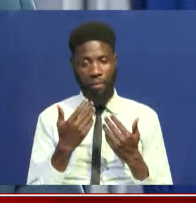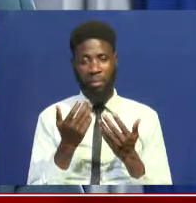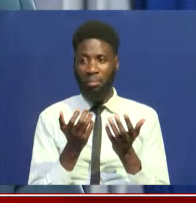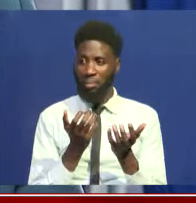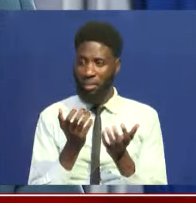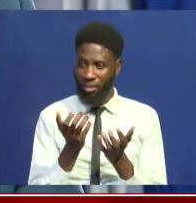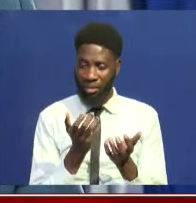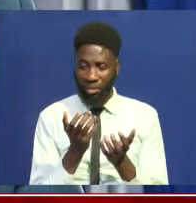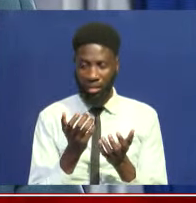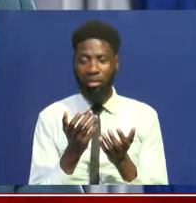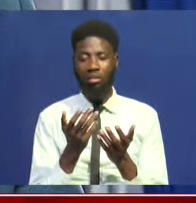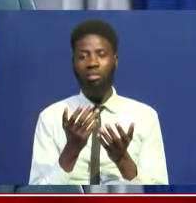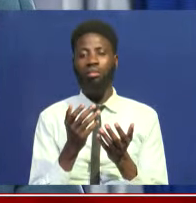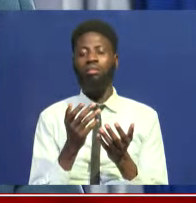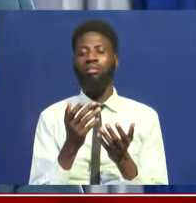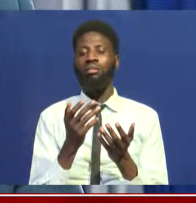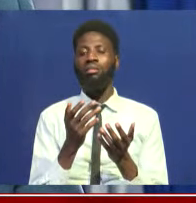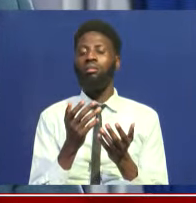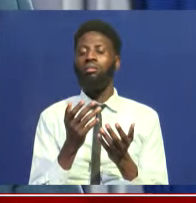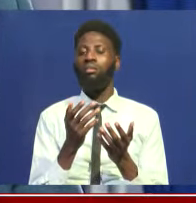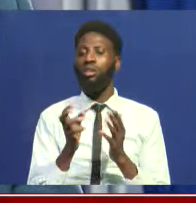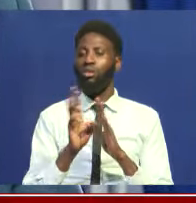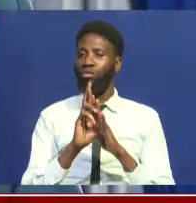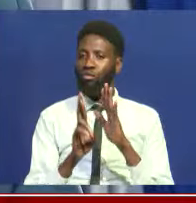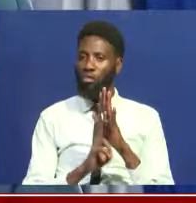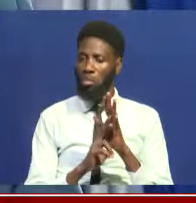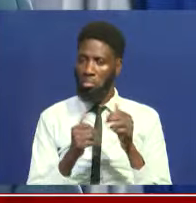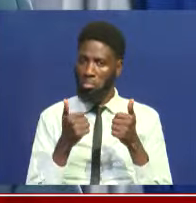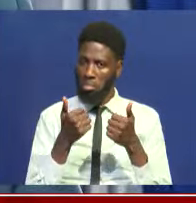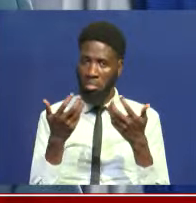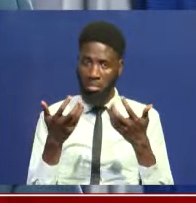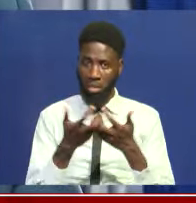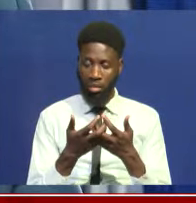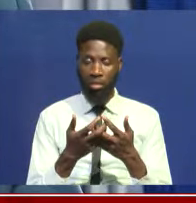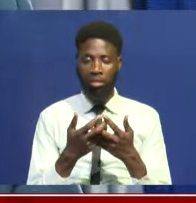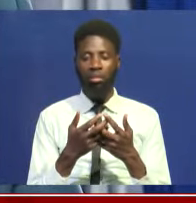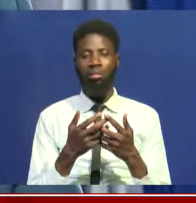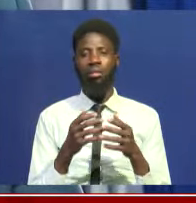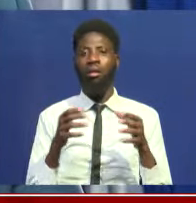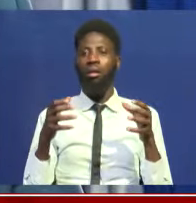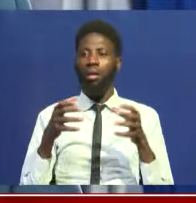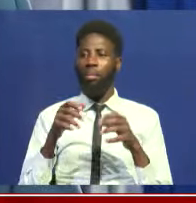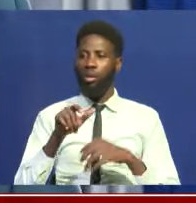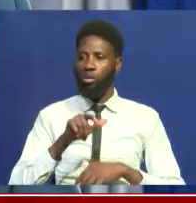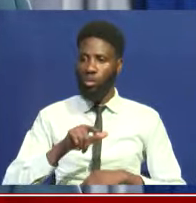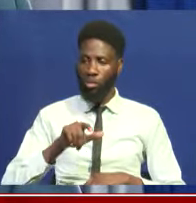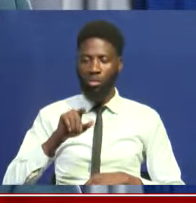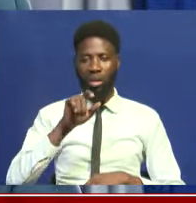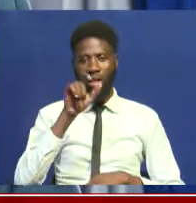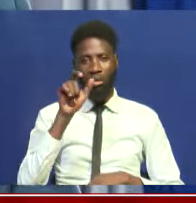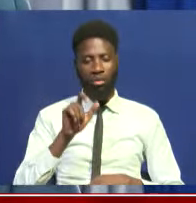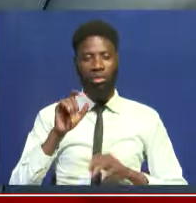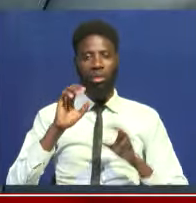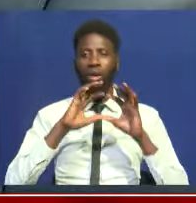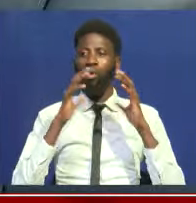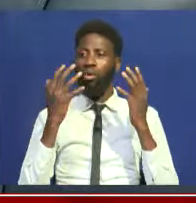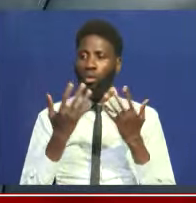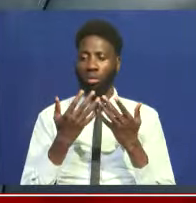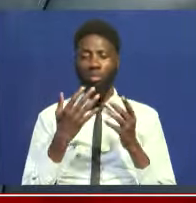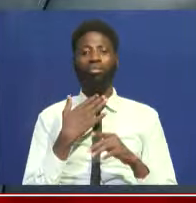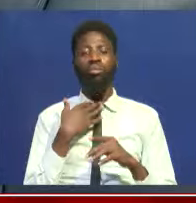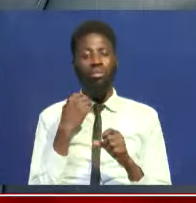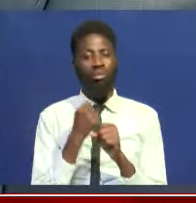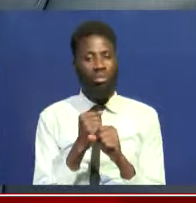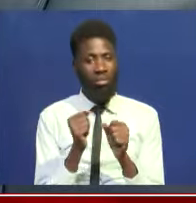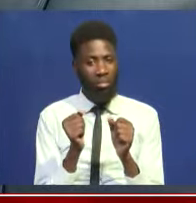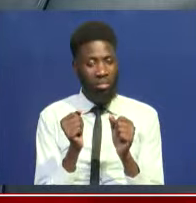conducive regulatory environment, you know, a friendly business environment that companies, local, regional, and global, want to operate